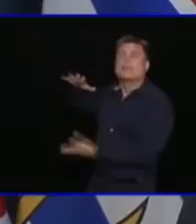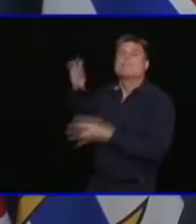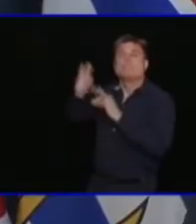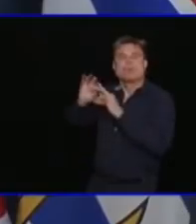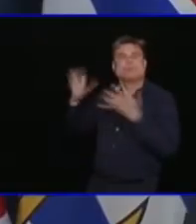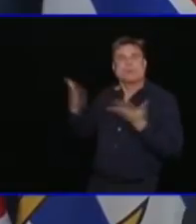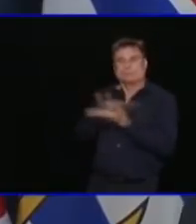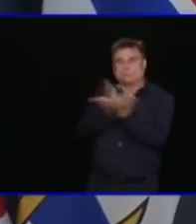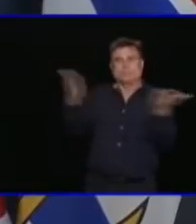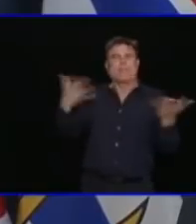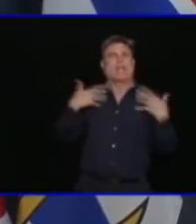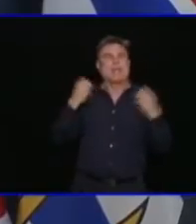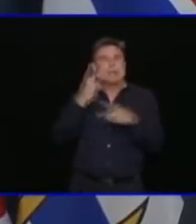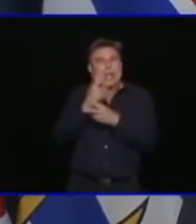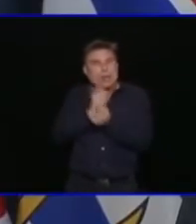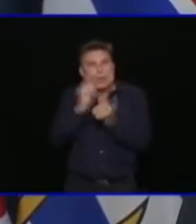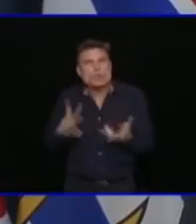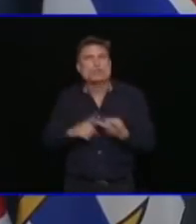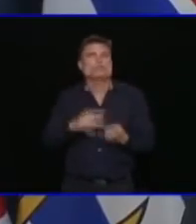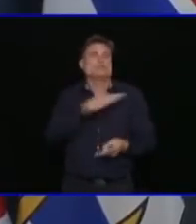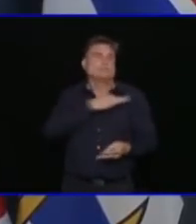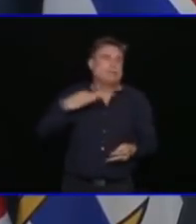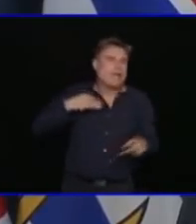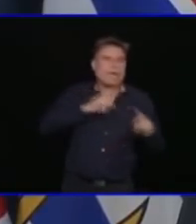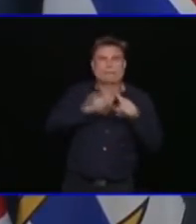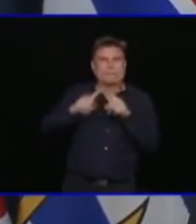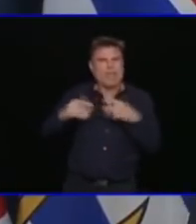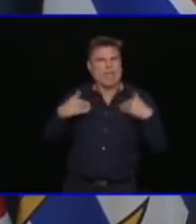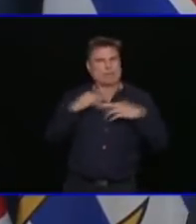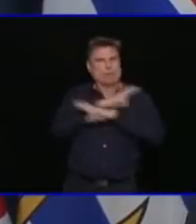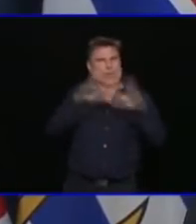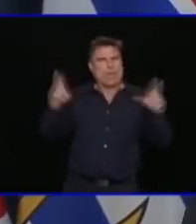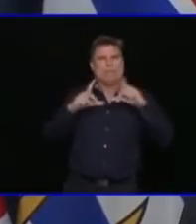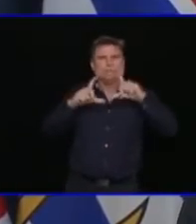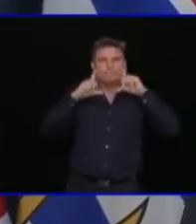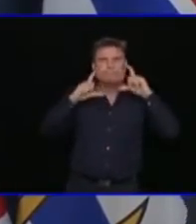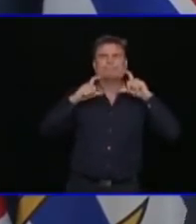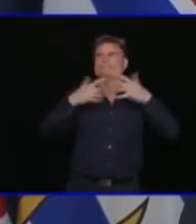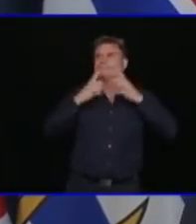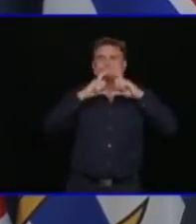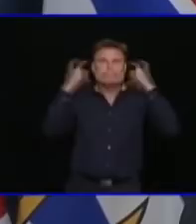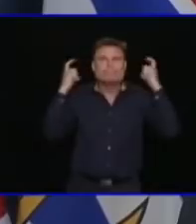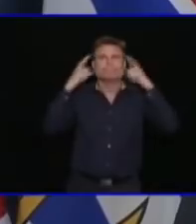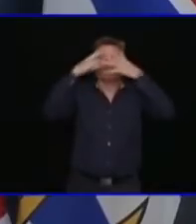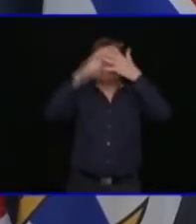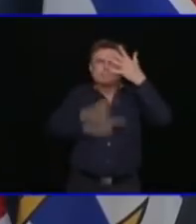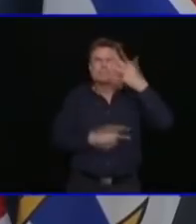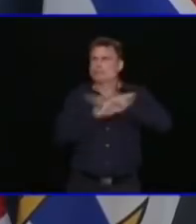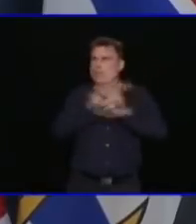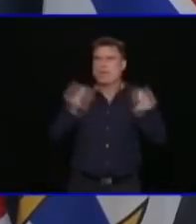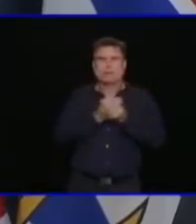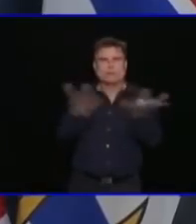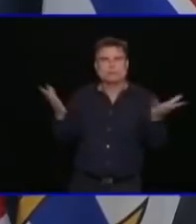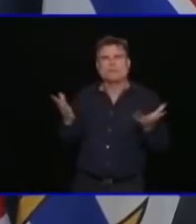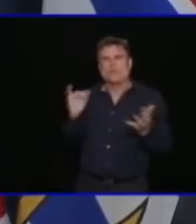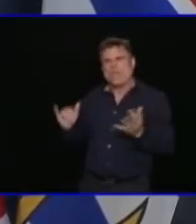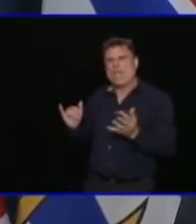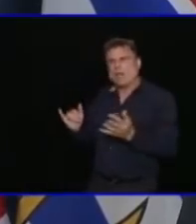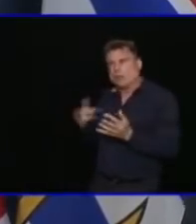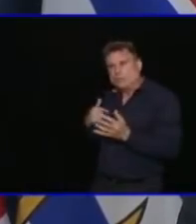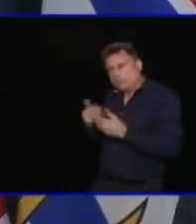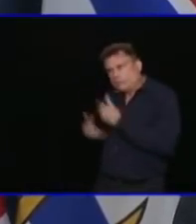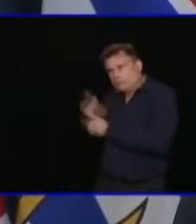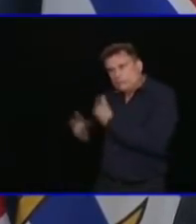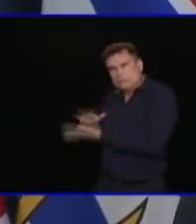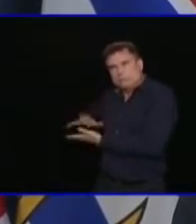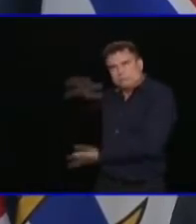that got us through the initial outbreak, and we are also including a healthy contingency. The province has undertaken utilization modeling to